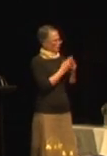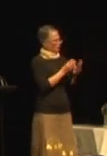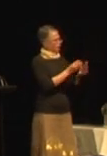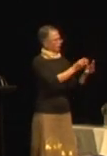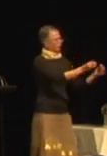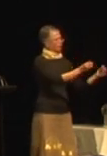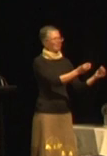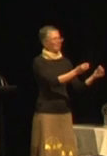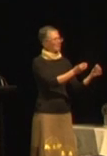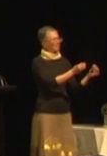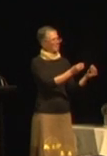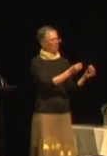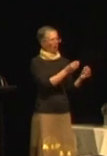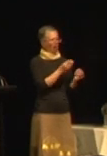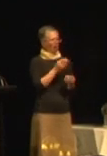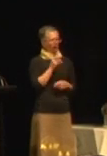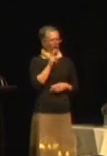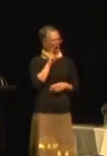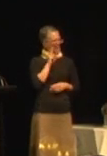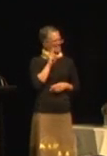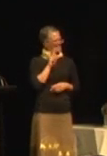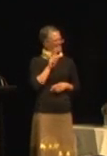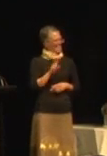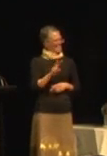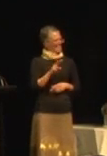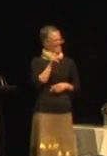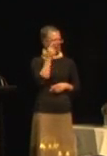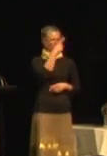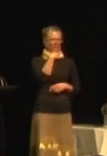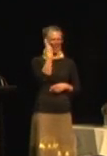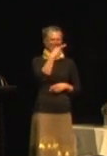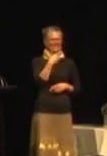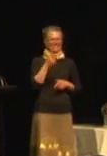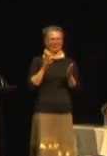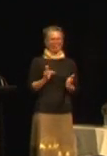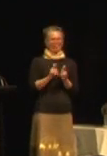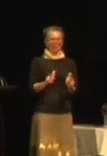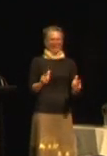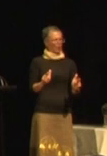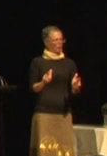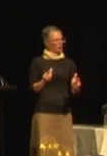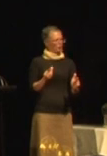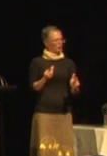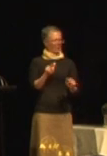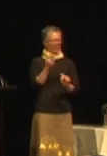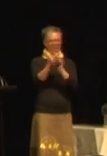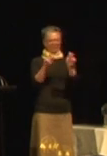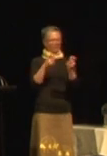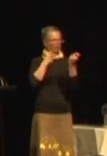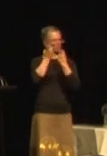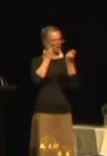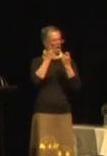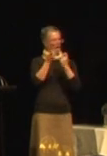almost see it when the UN walks into the room. People shut down, body language. They turn into themselves. They lean back in their chairs. That's exactly